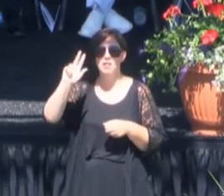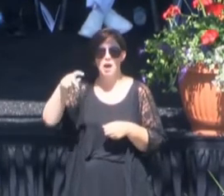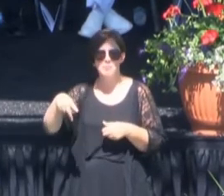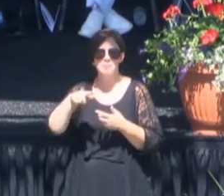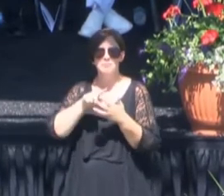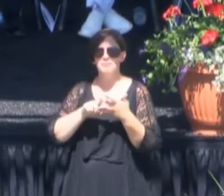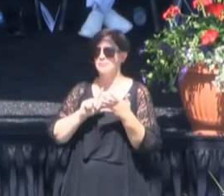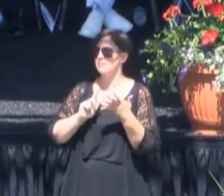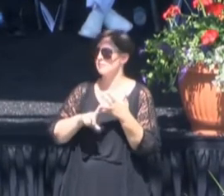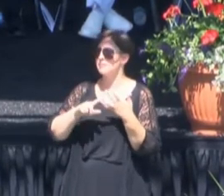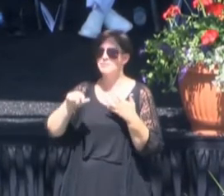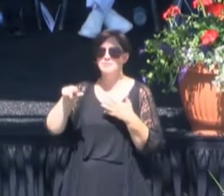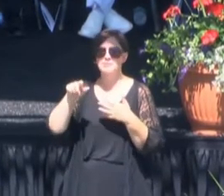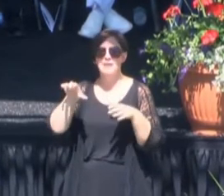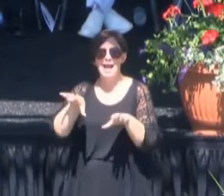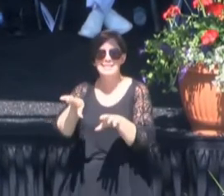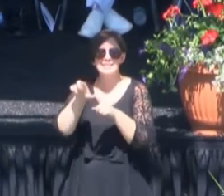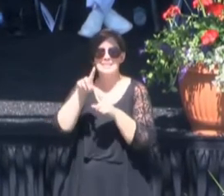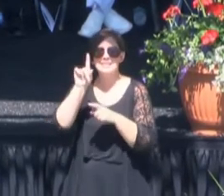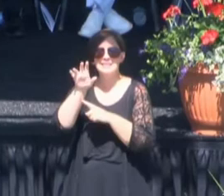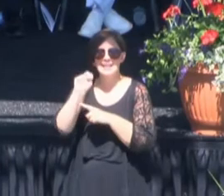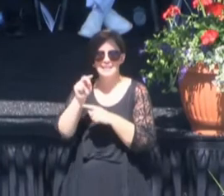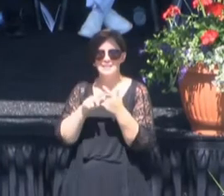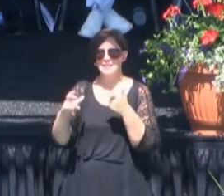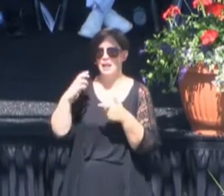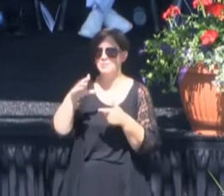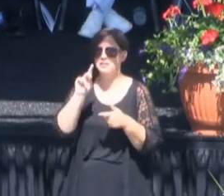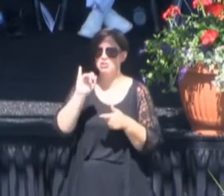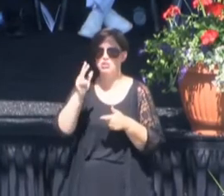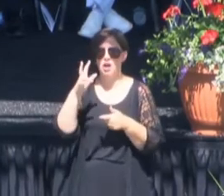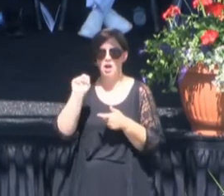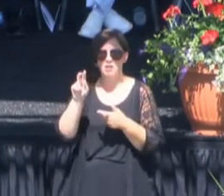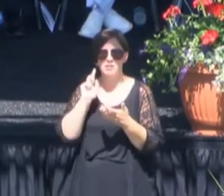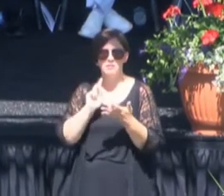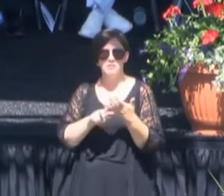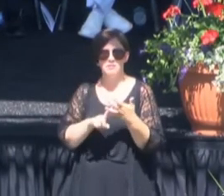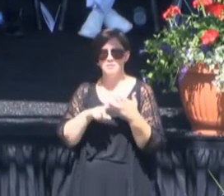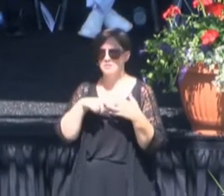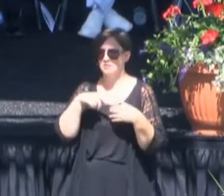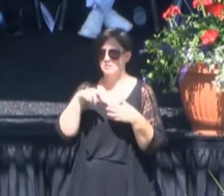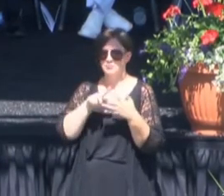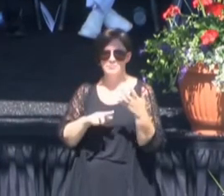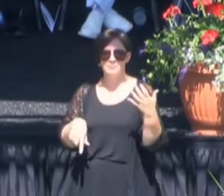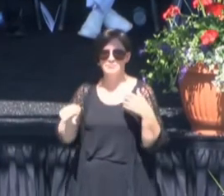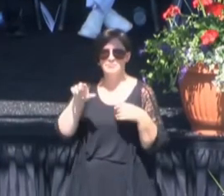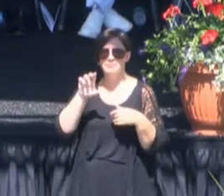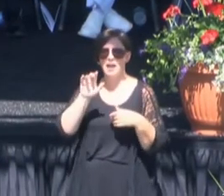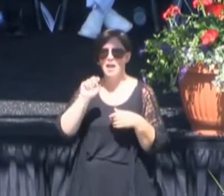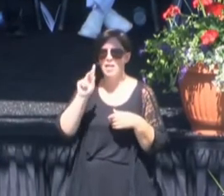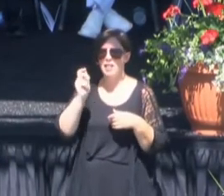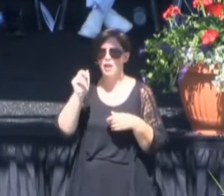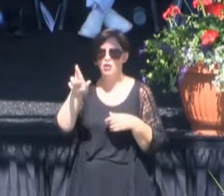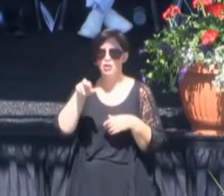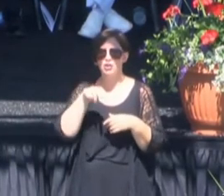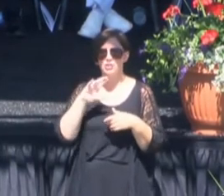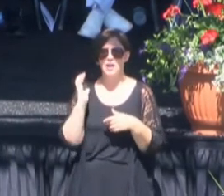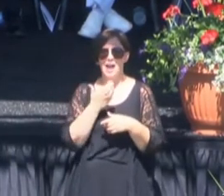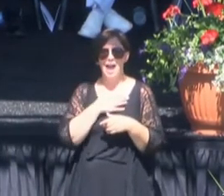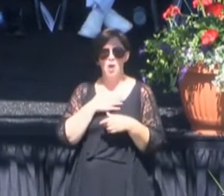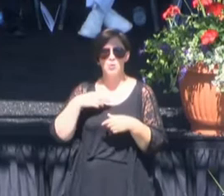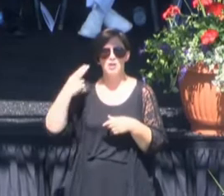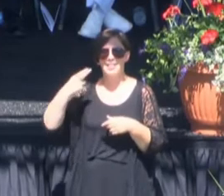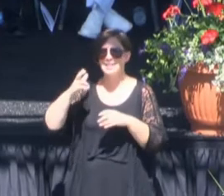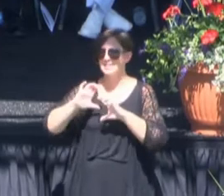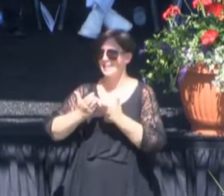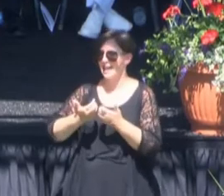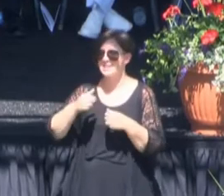Stroud, Acting Dean Captain Dijon, Major General Koch, Captain Wagner, our legacy class of